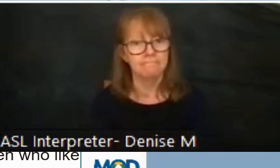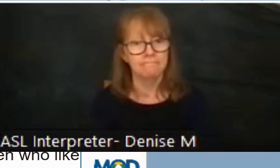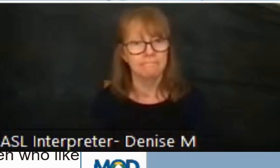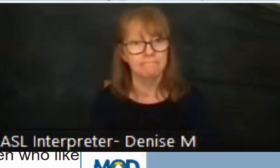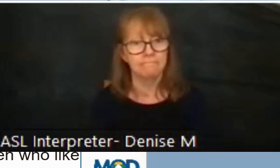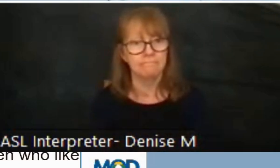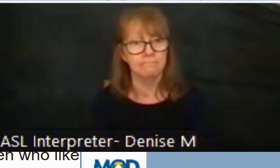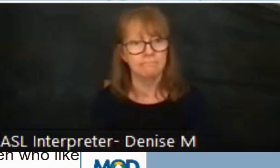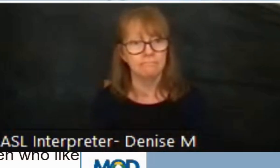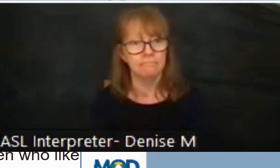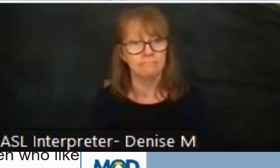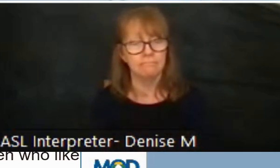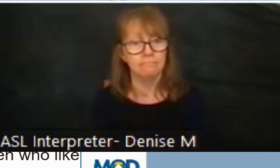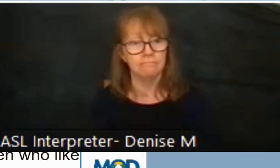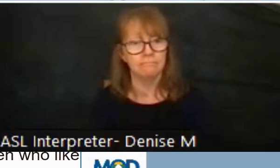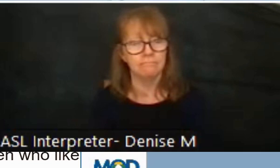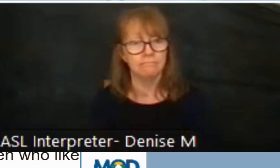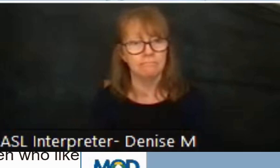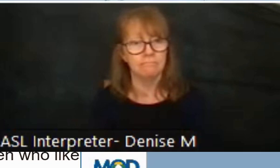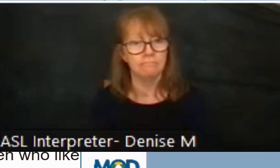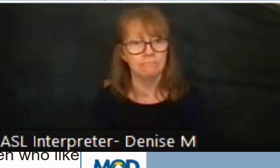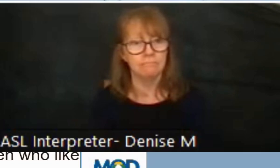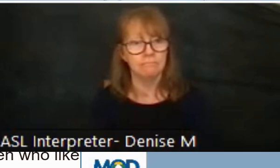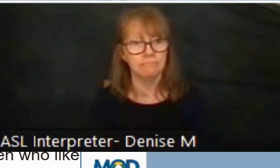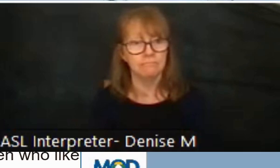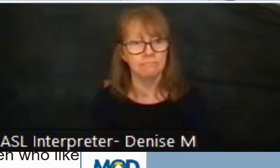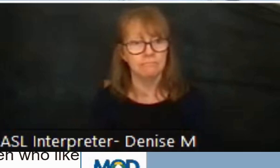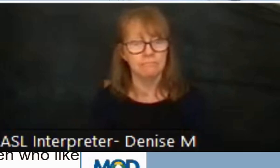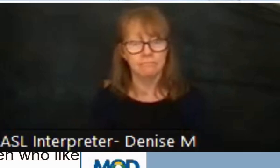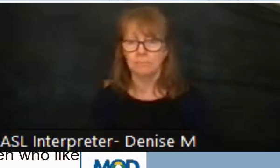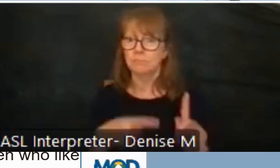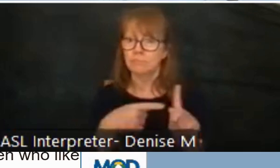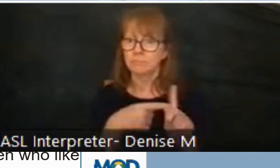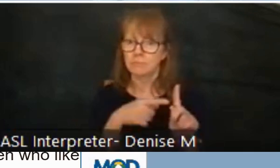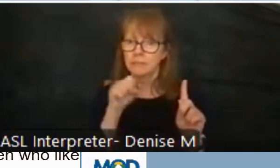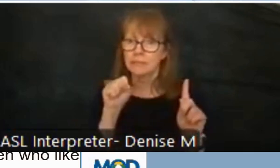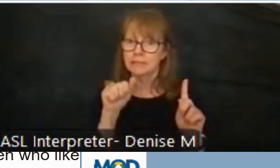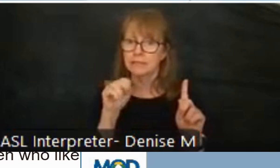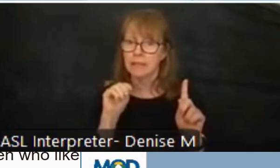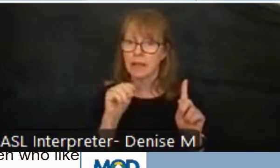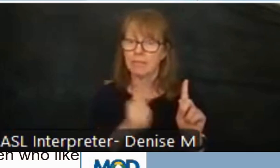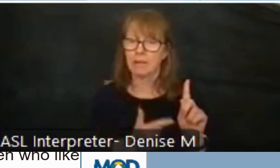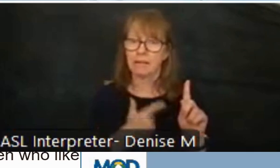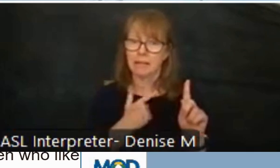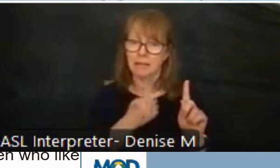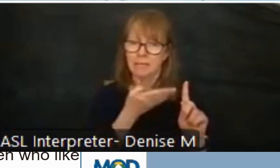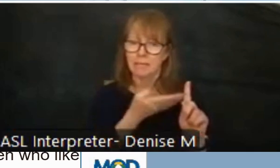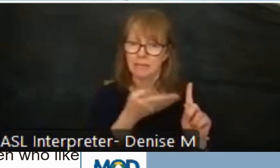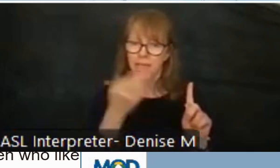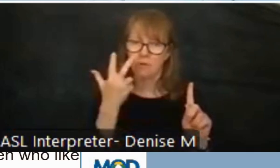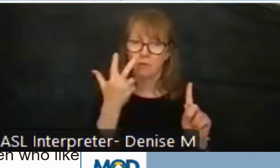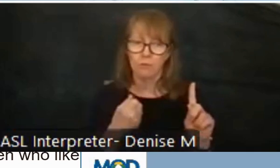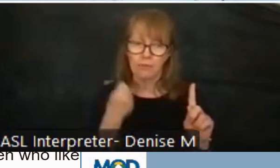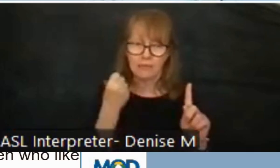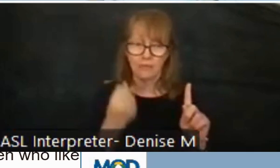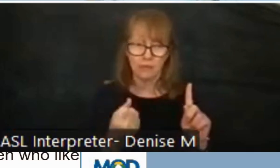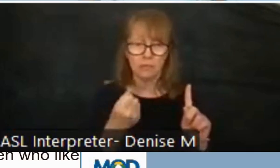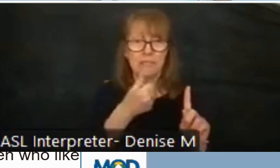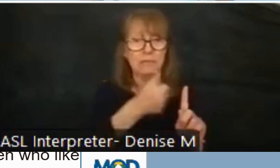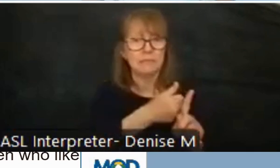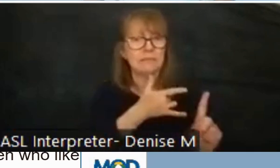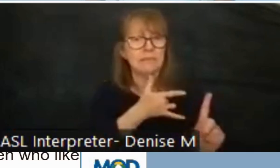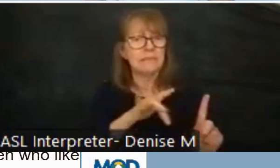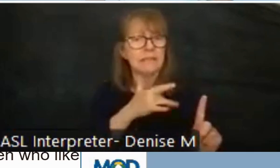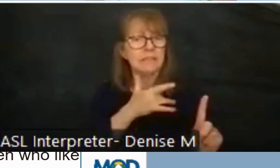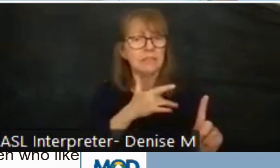Sam has lived in his apartment for 3 years. He has a sensory processing condition that makes him very